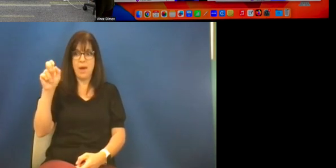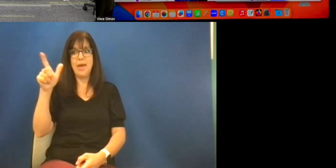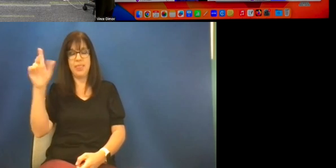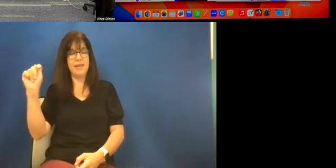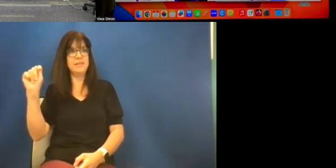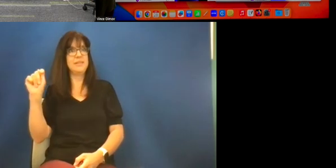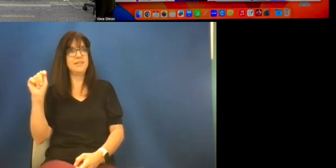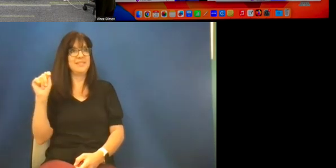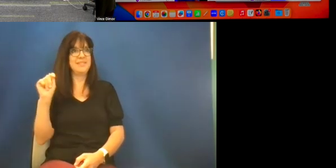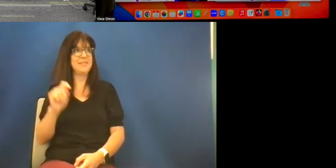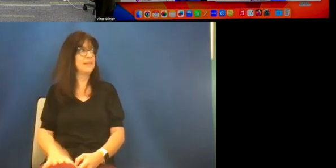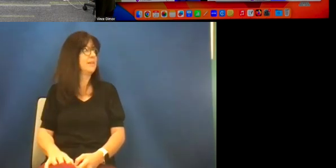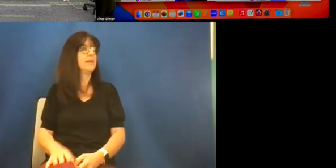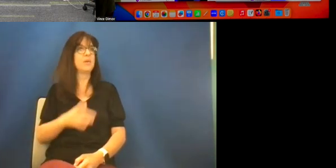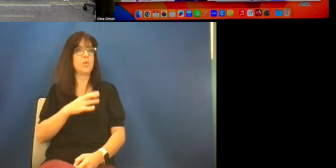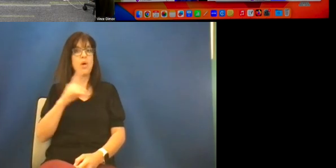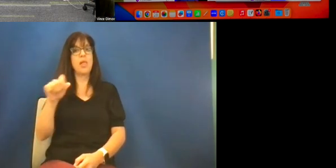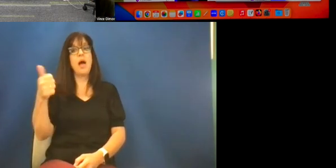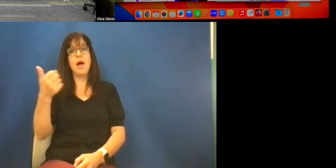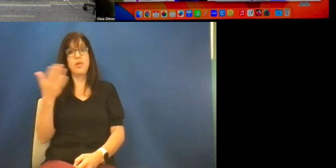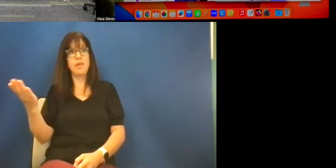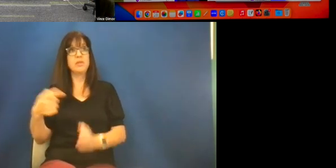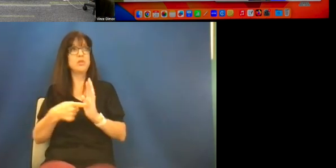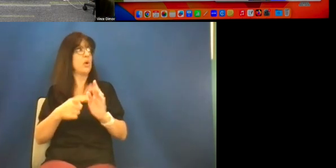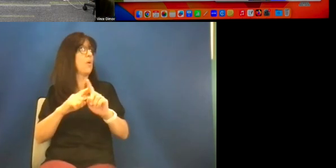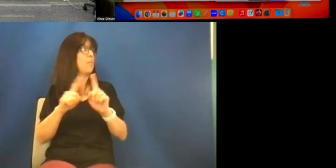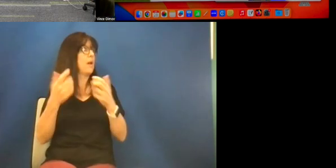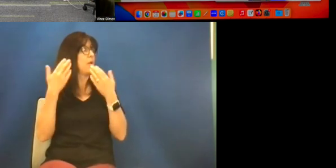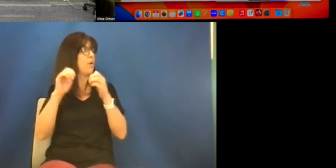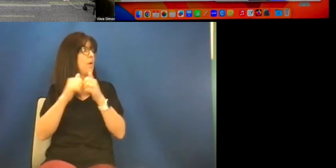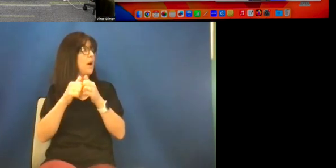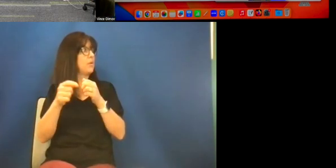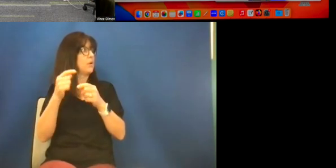great. It's kind of cool. Okay, and then the other thing I was going to show, but I don't know how to get back. Right.